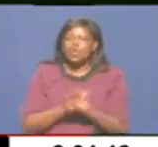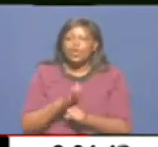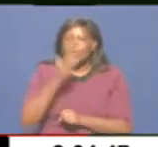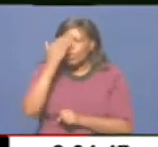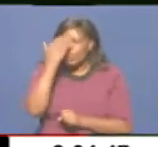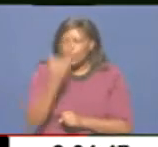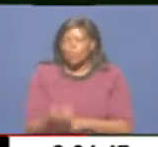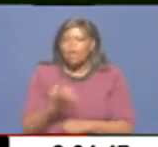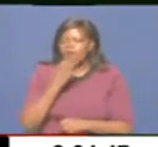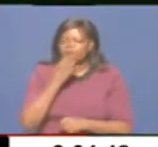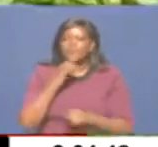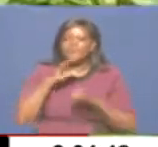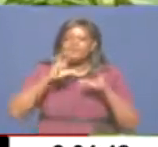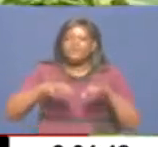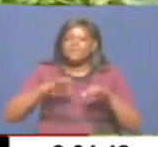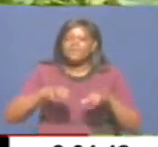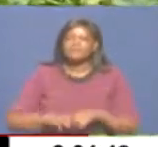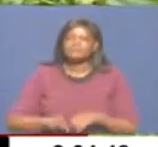farming.